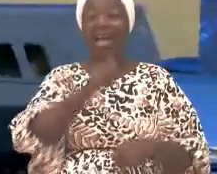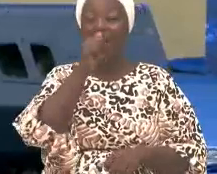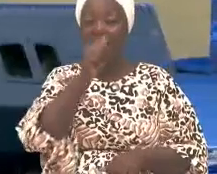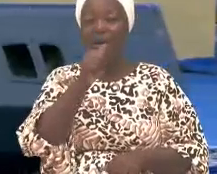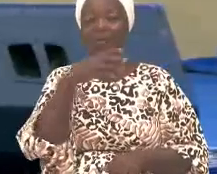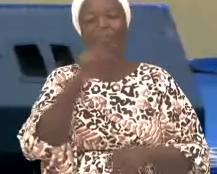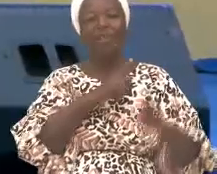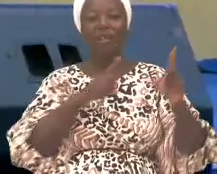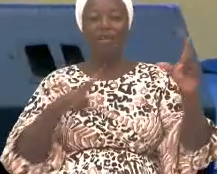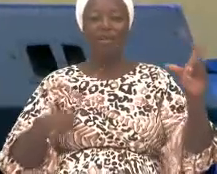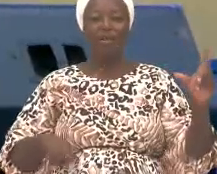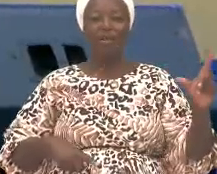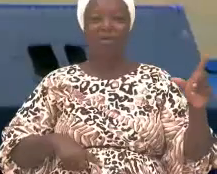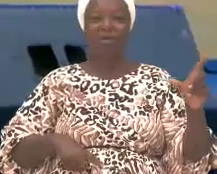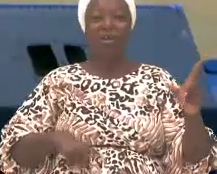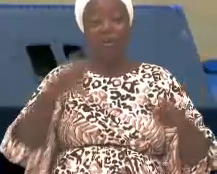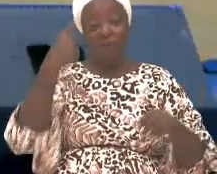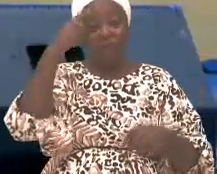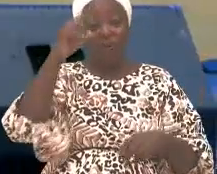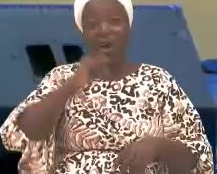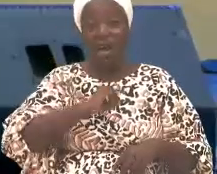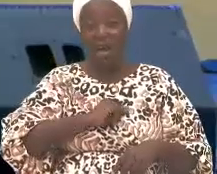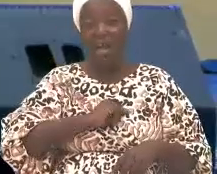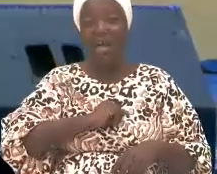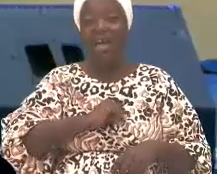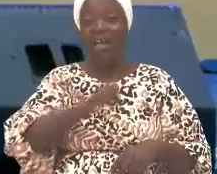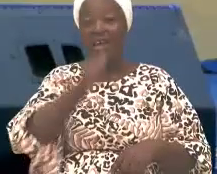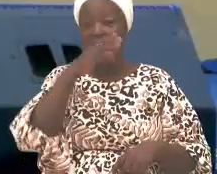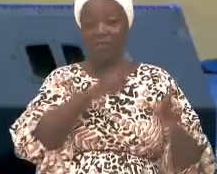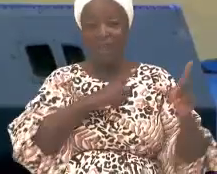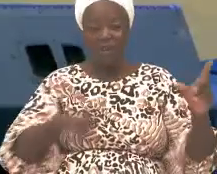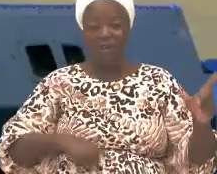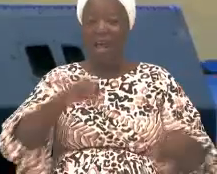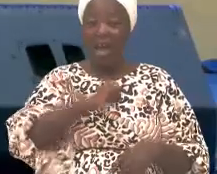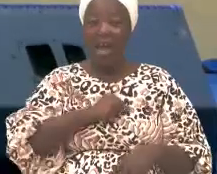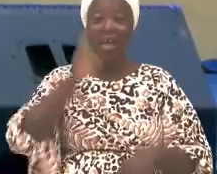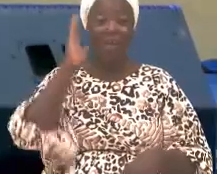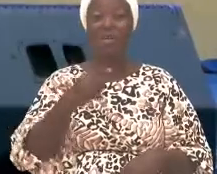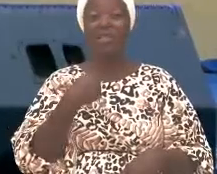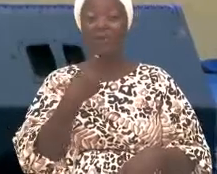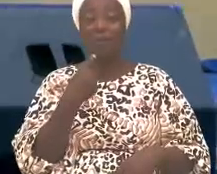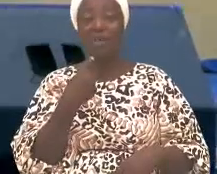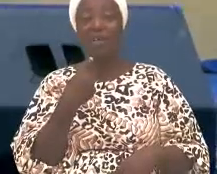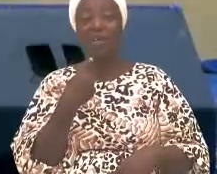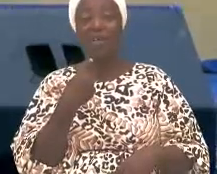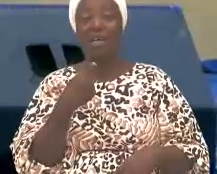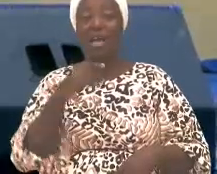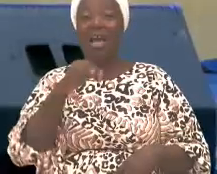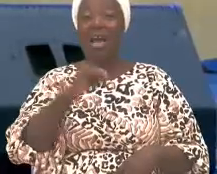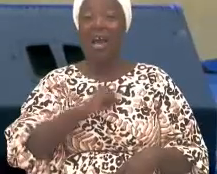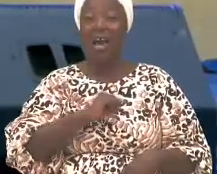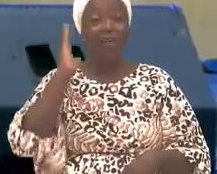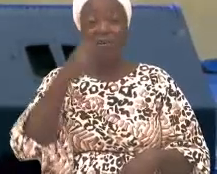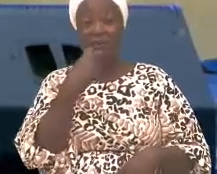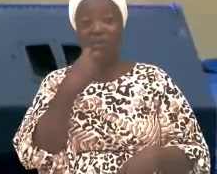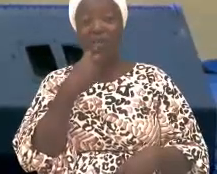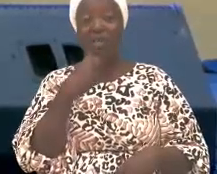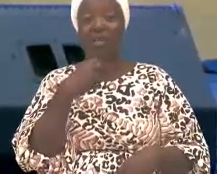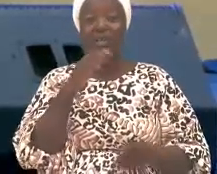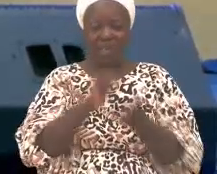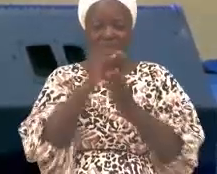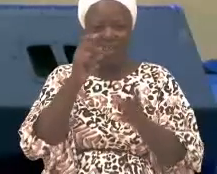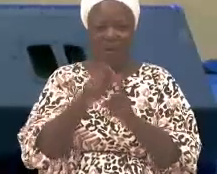Lord. I will speak. That's the word. God speaks. Ezekiel speaks.